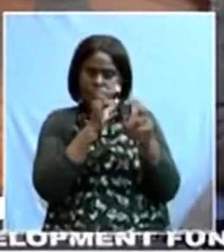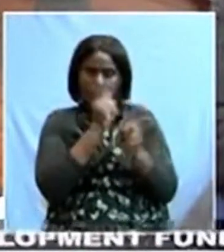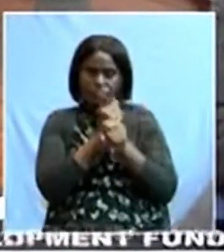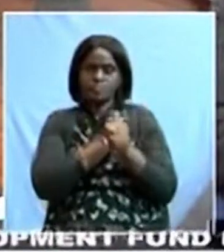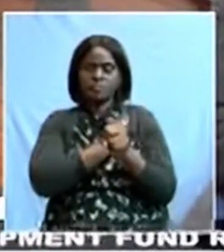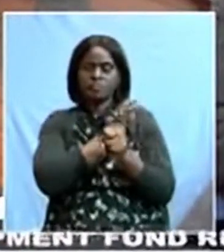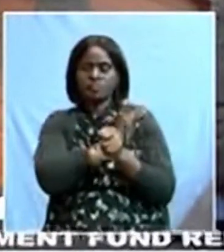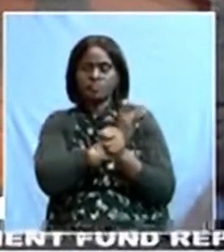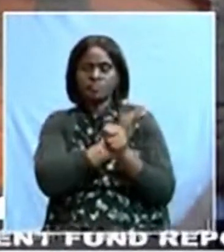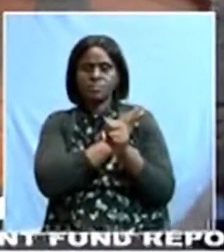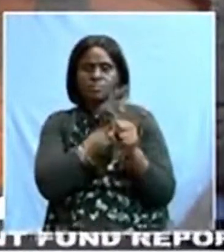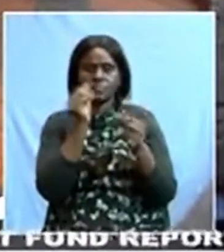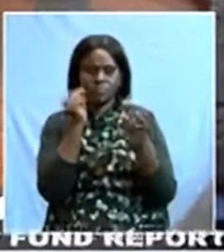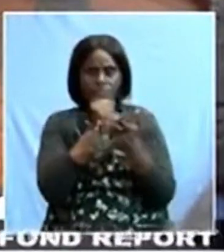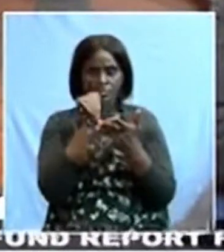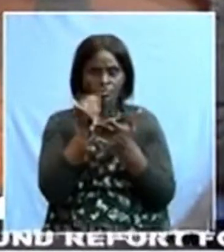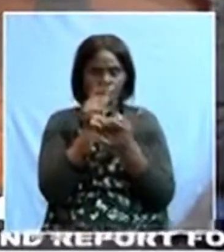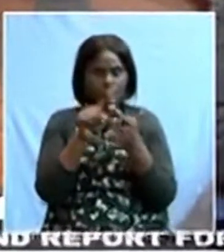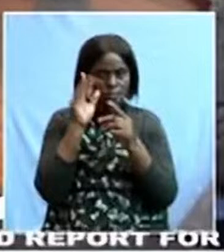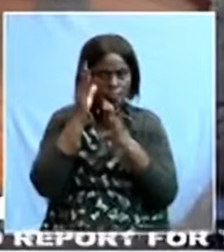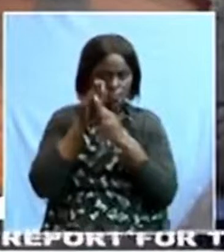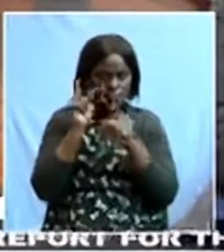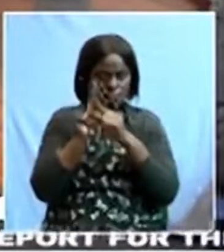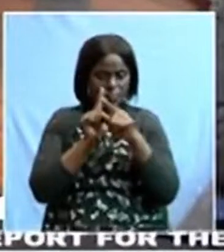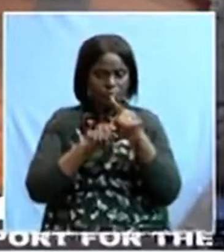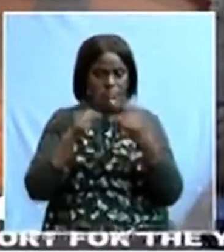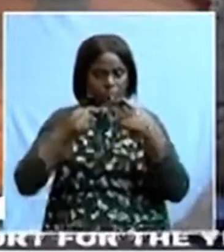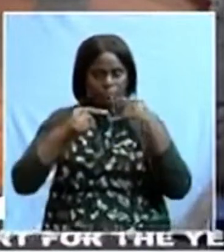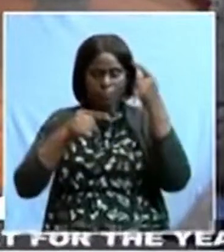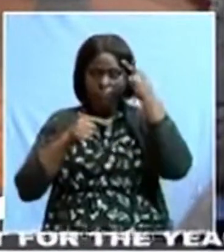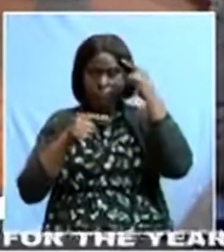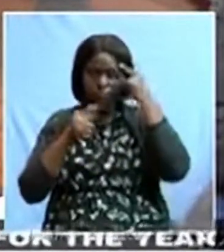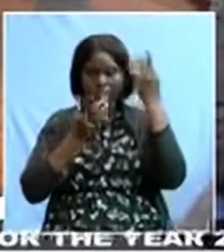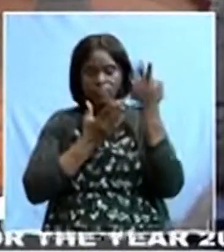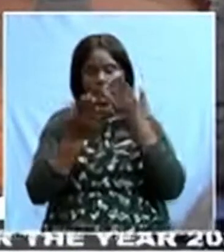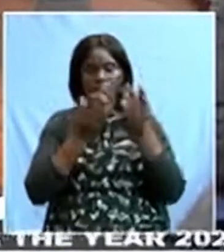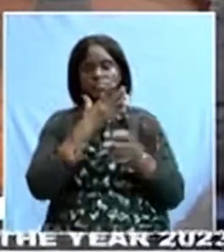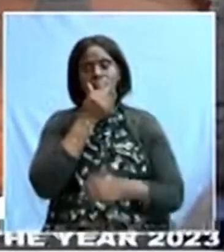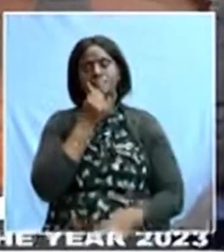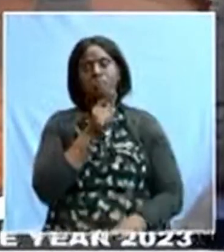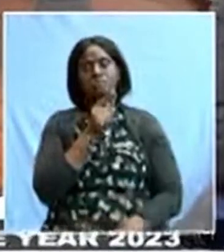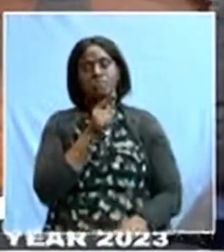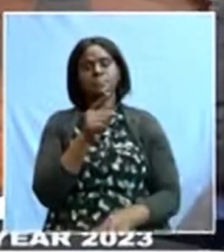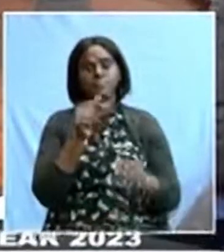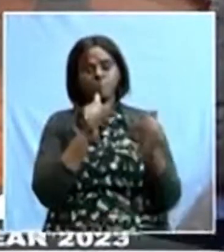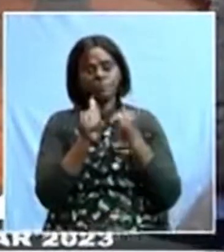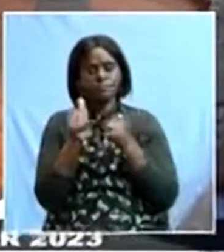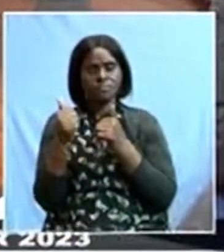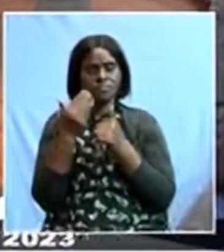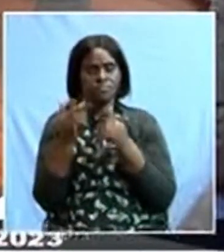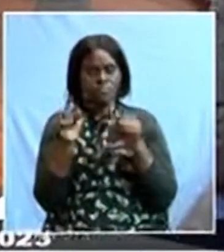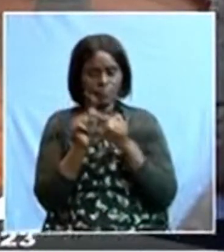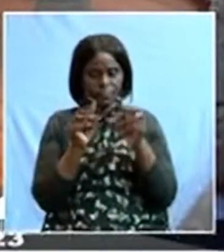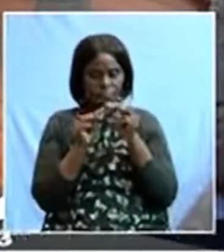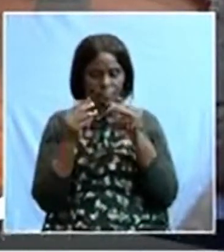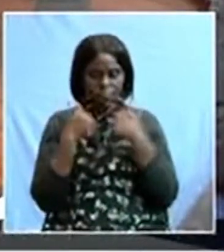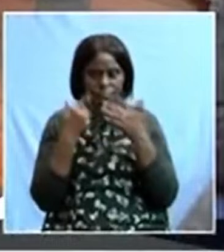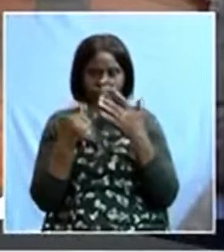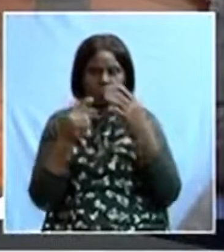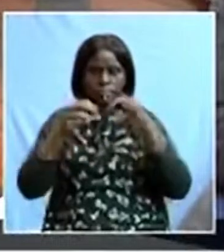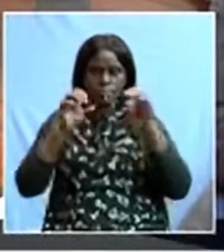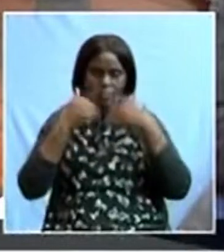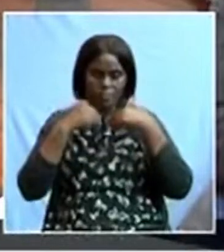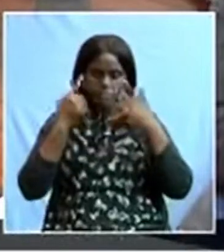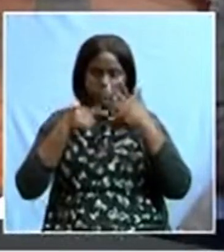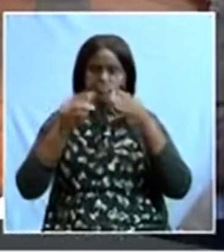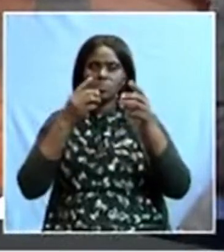staff recruited to it and deployed by the Local Government Service Commission. Action taken. Management has